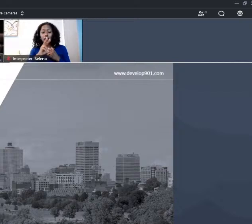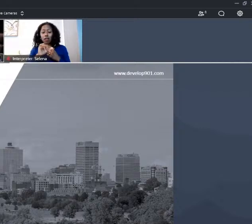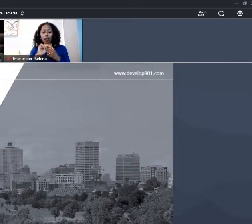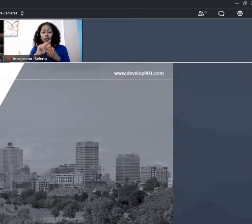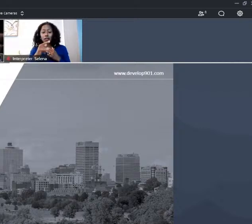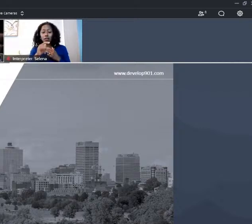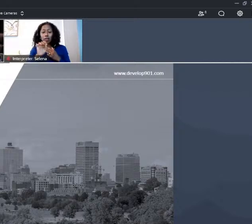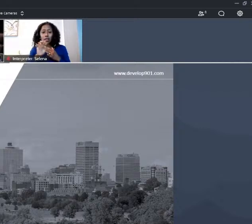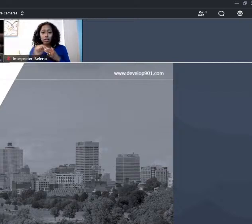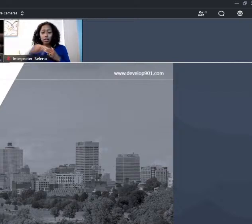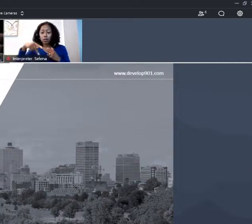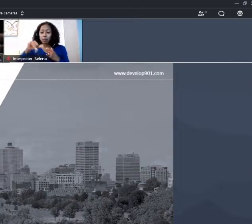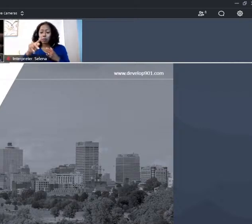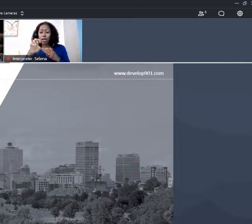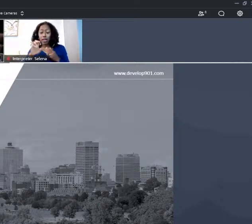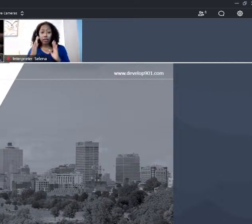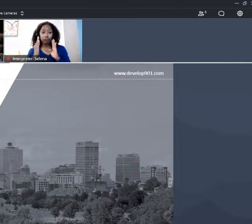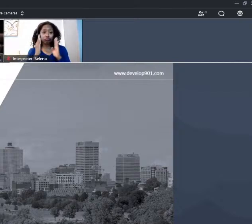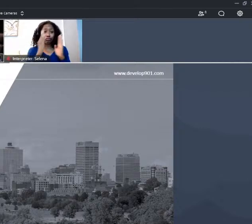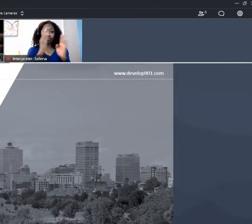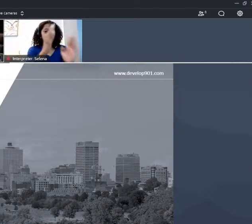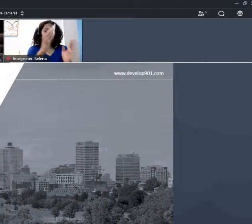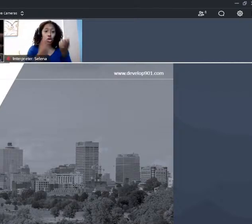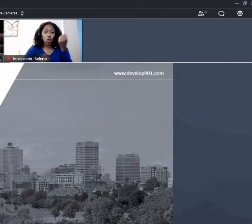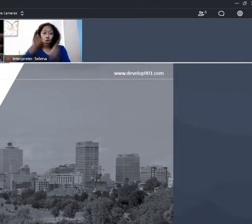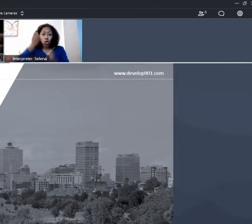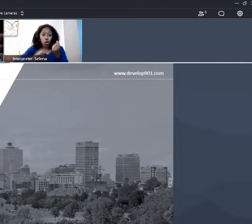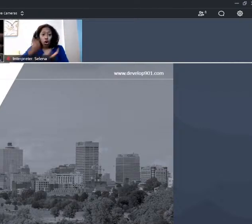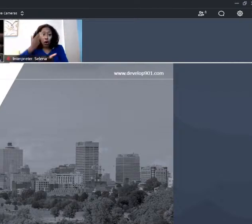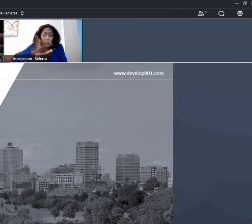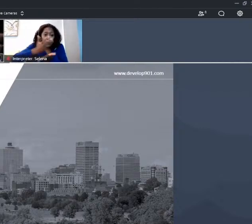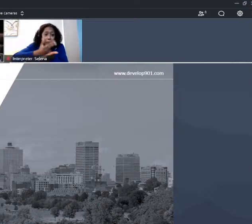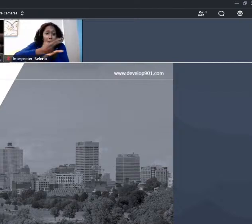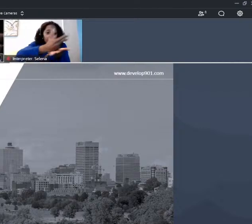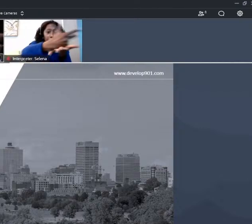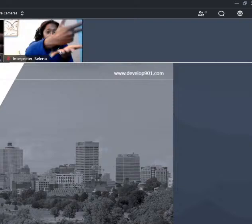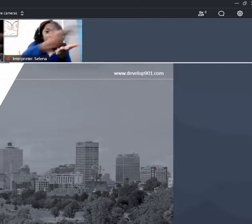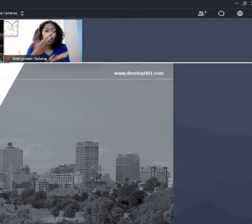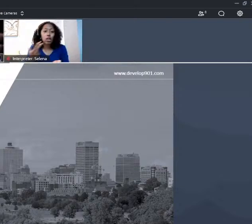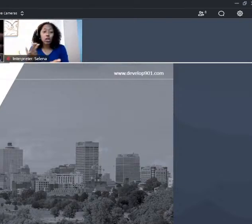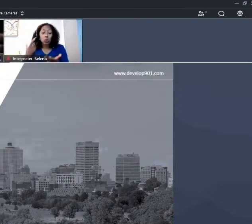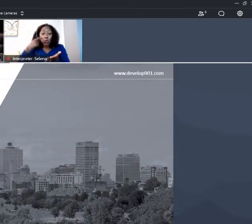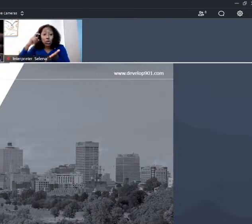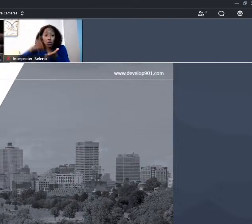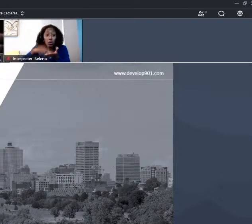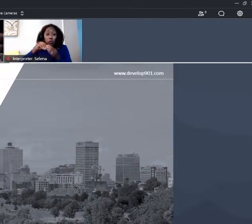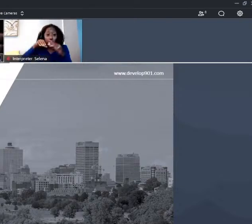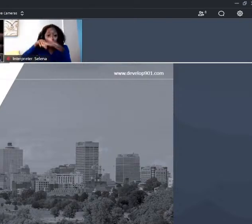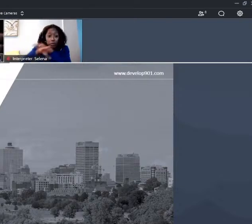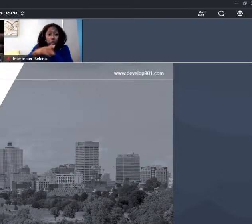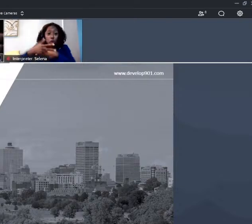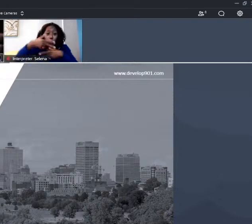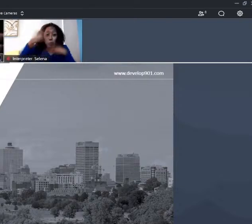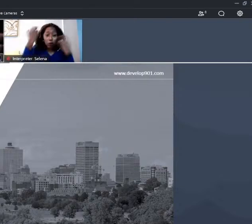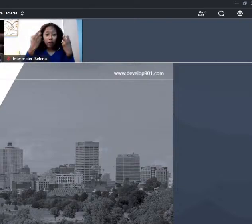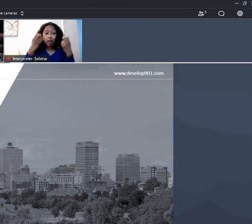are, and around the corner, we have had an increase in crime with car dealerships, with theft,